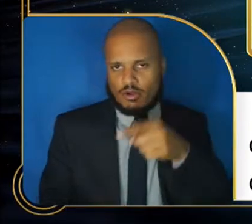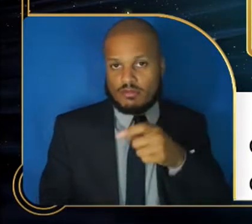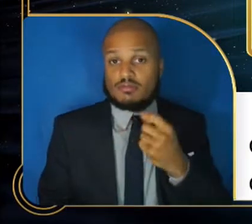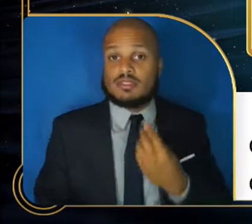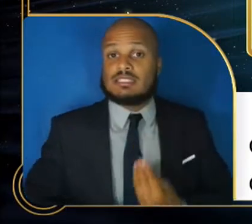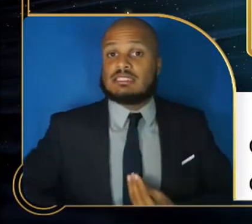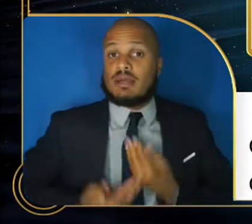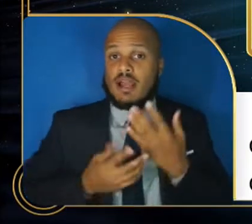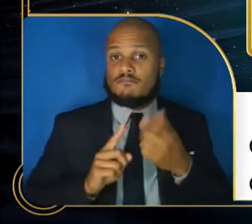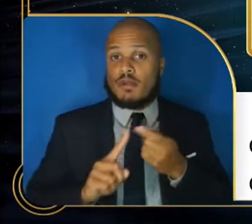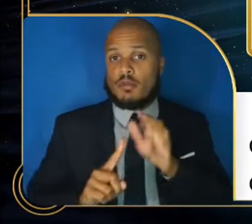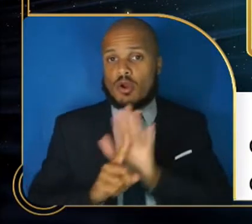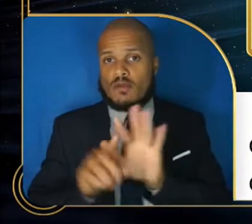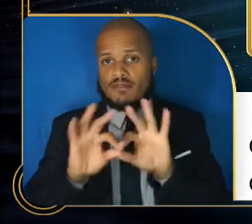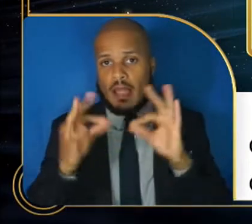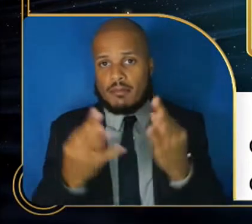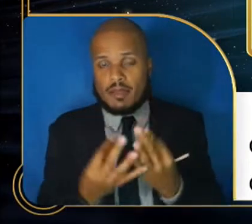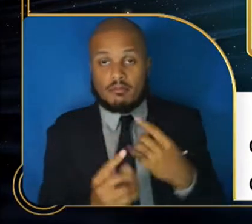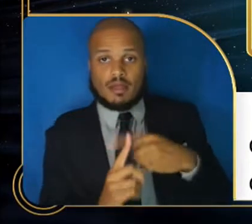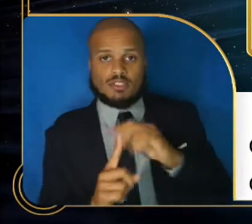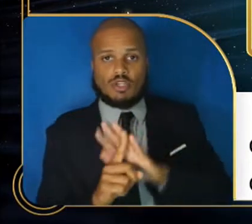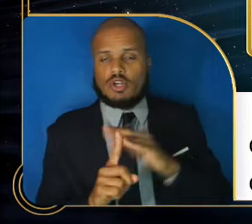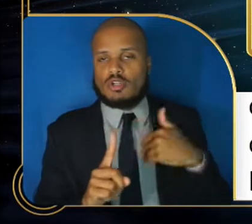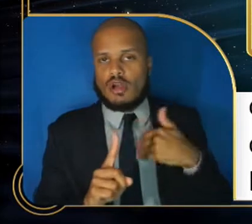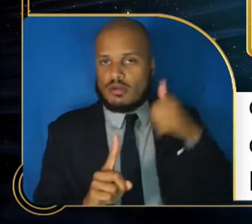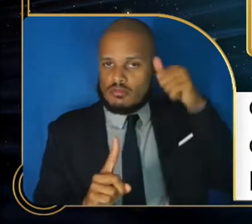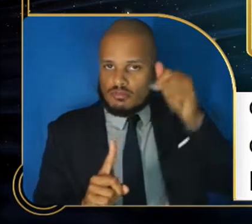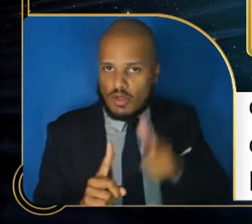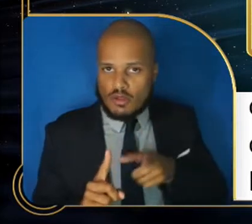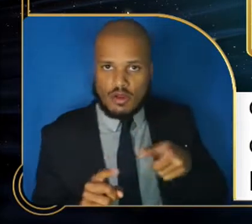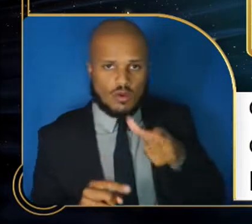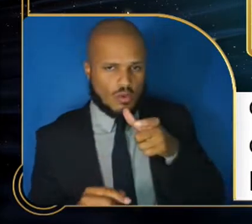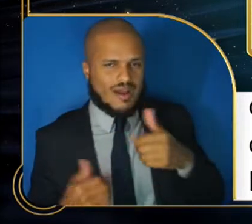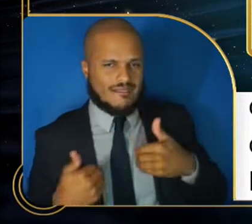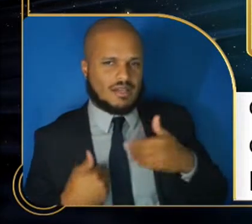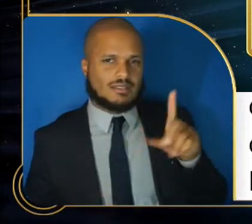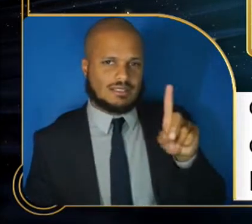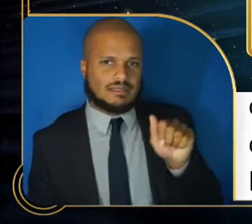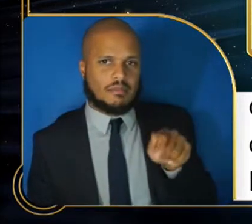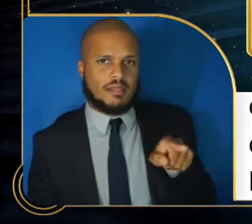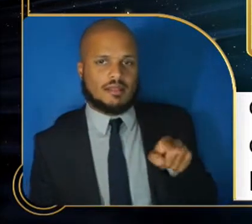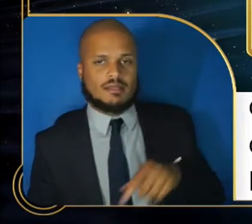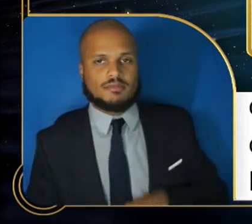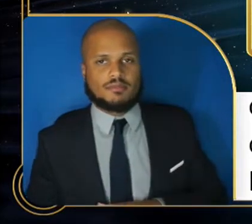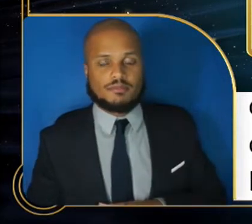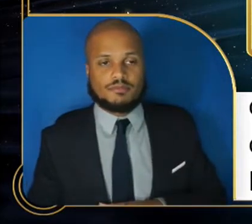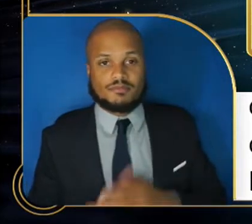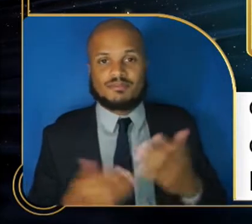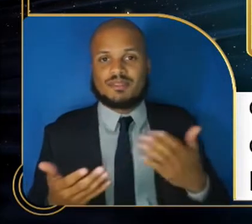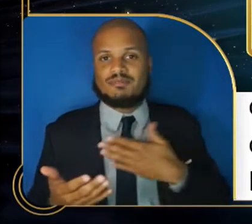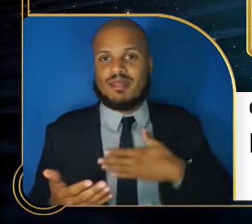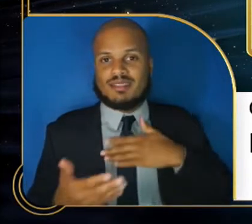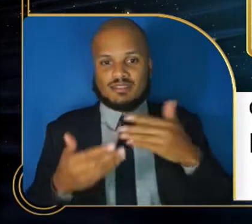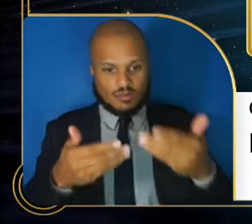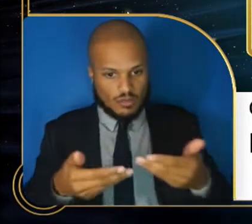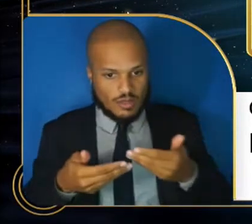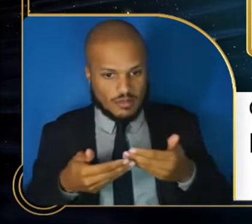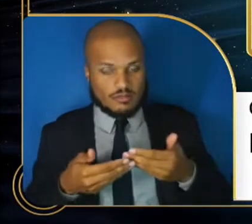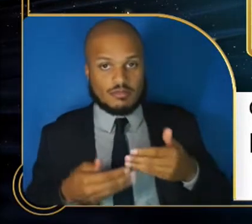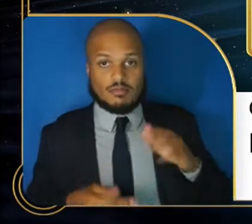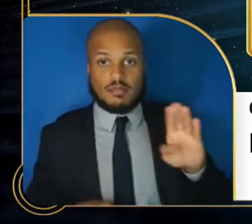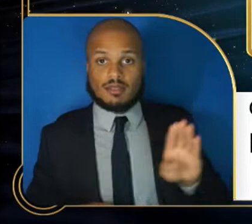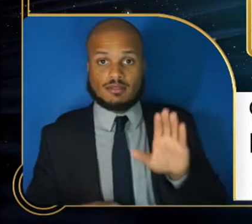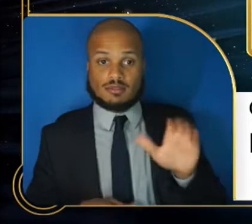family, including her younger brother, Brendan, who has a disability. So please welcome Bazelon's